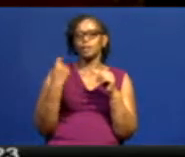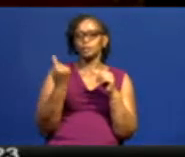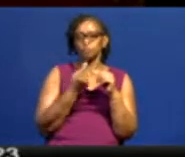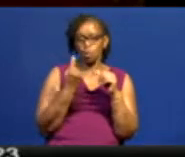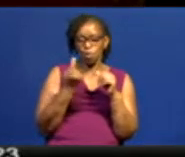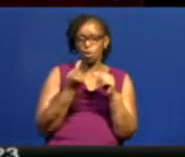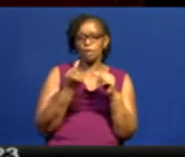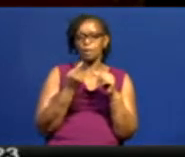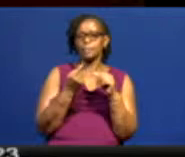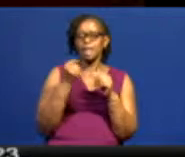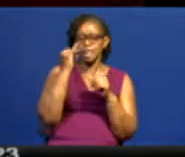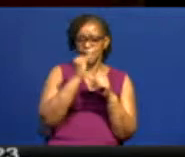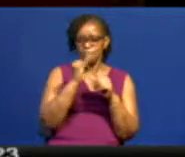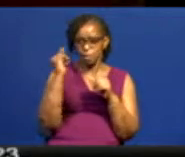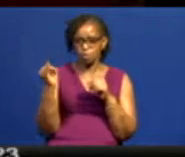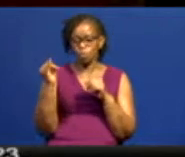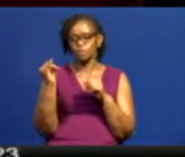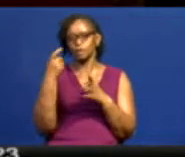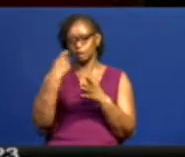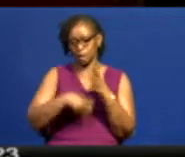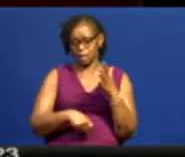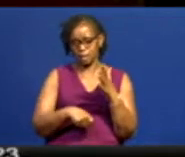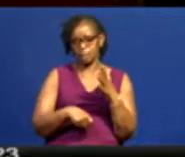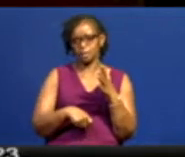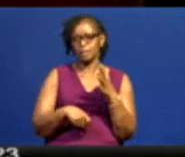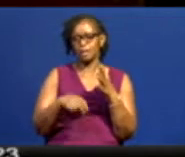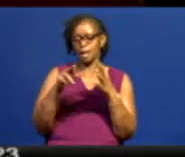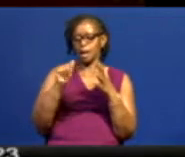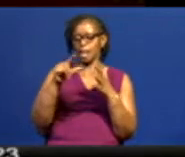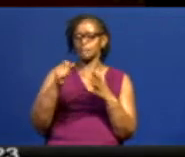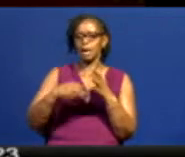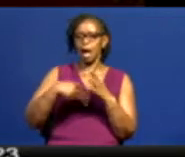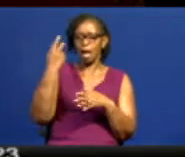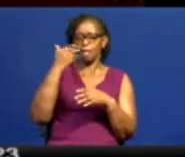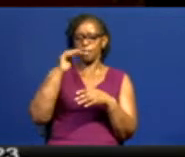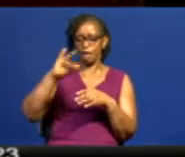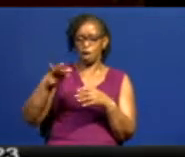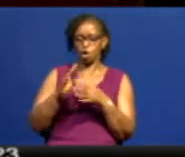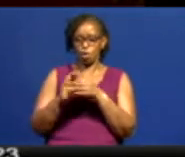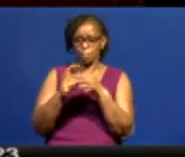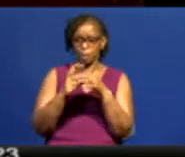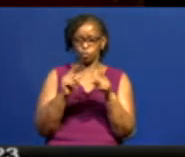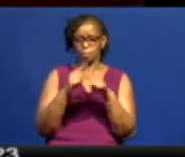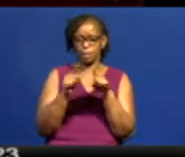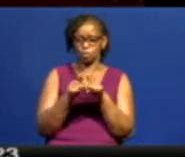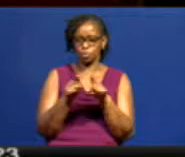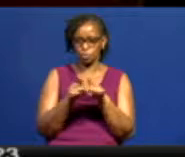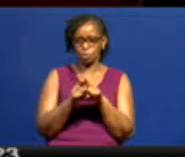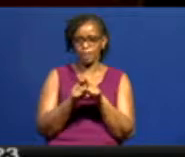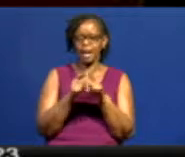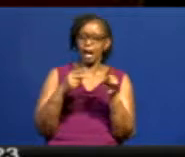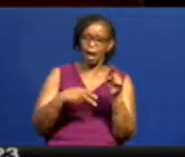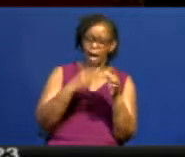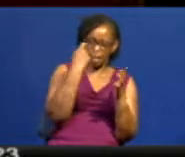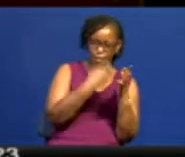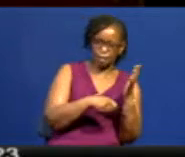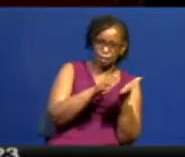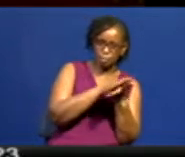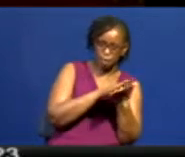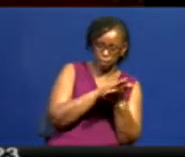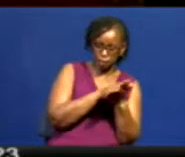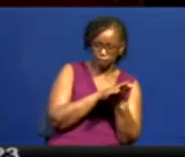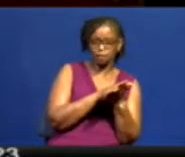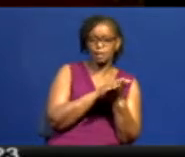are individuals taxed at a rate higher than corporations, but also a higher tax base, considering